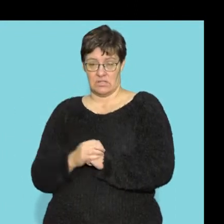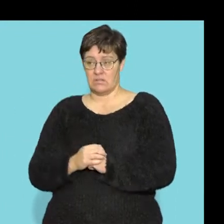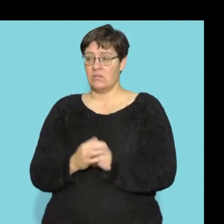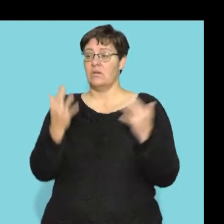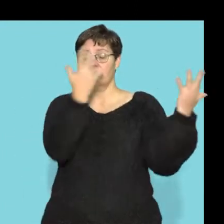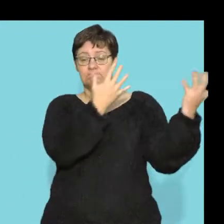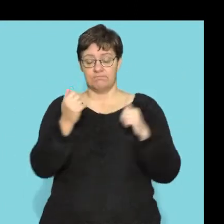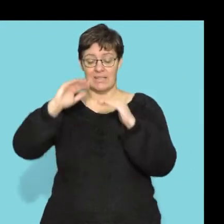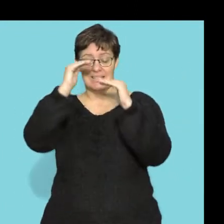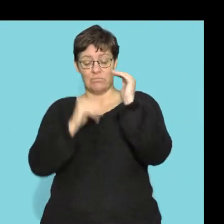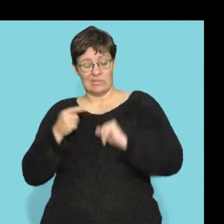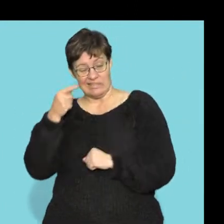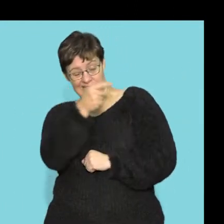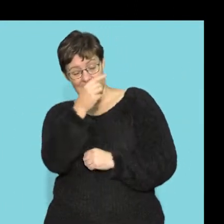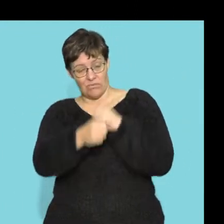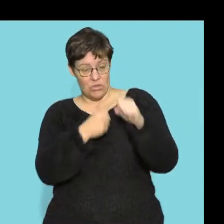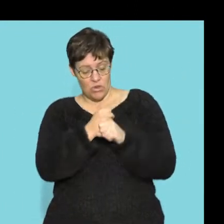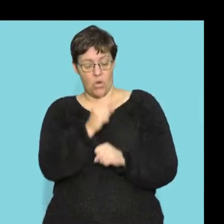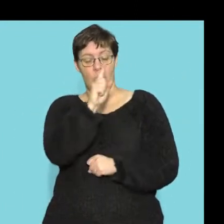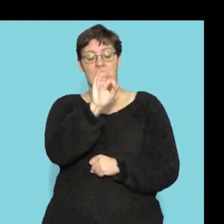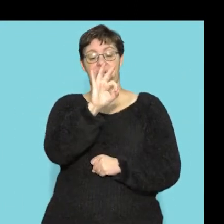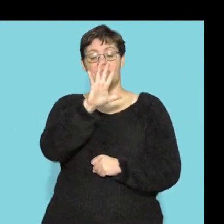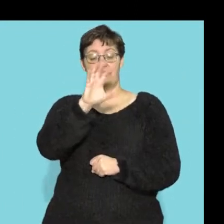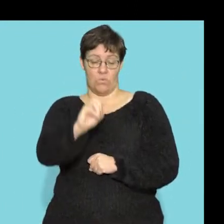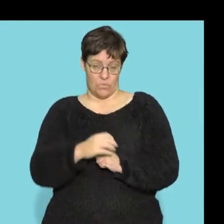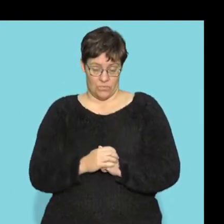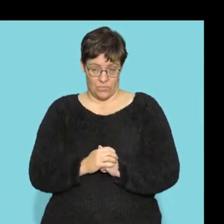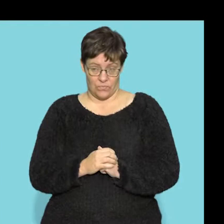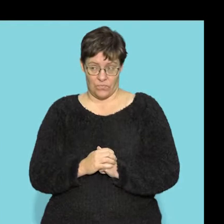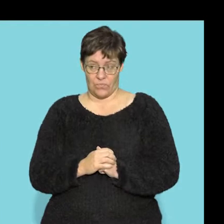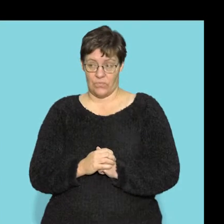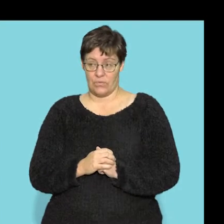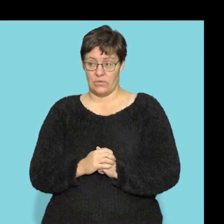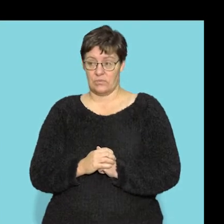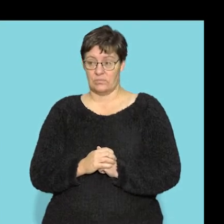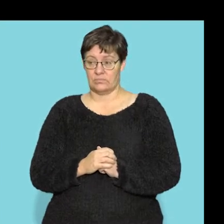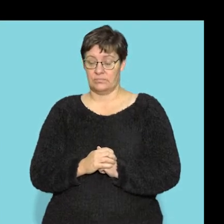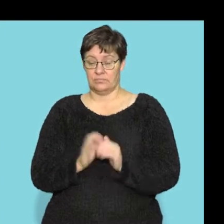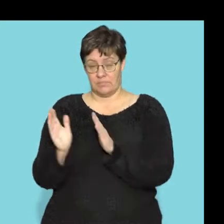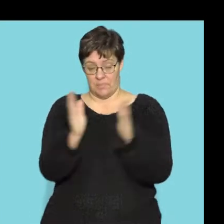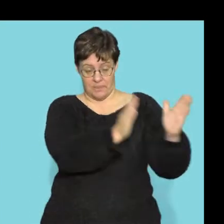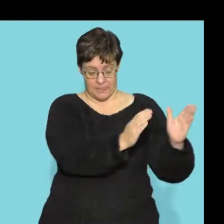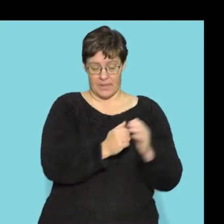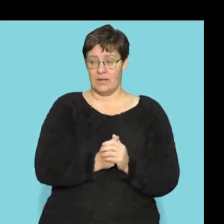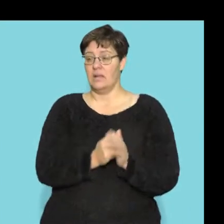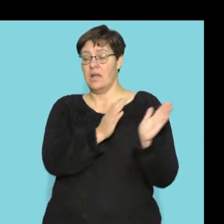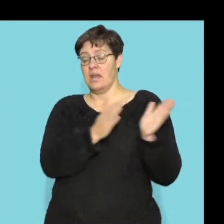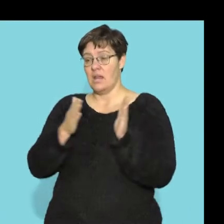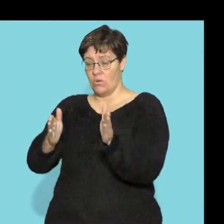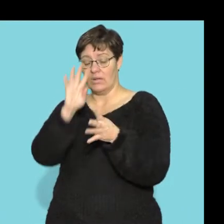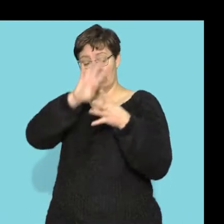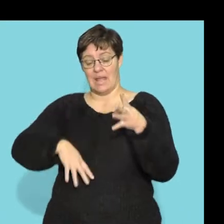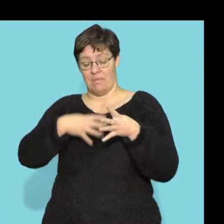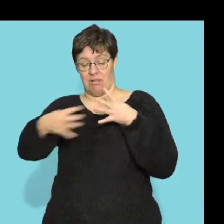our depreciation for the current year to be 1,350. Now, what I want to do for you now is take you into your